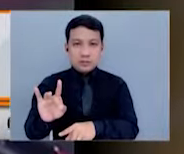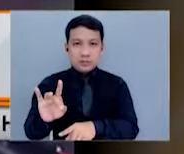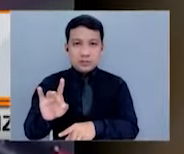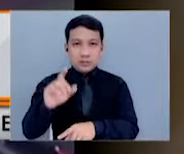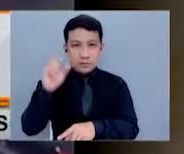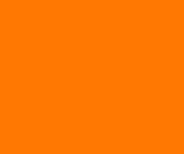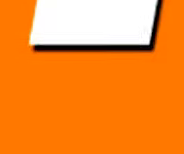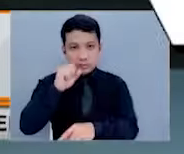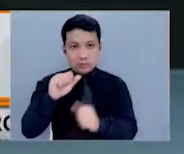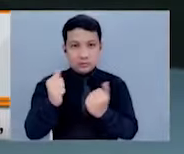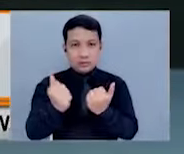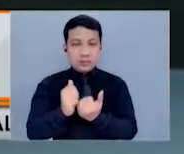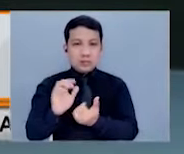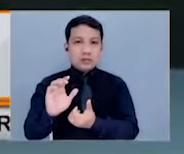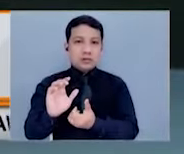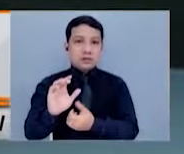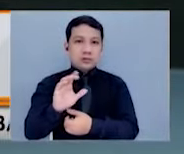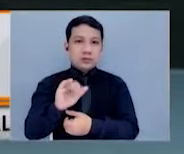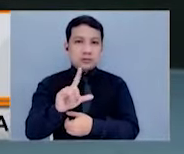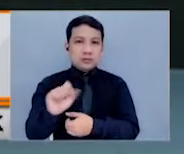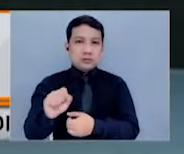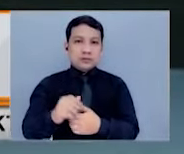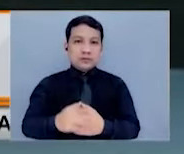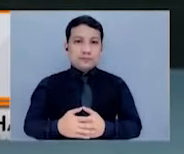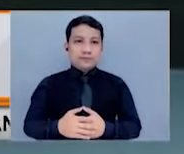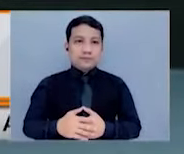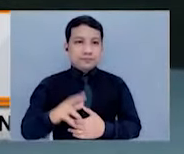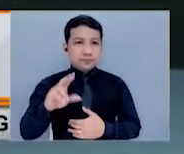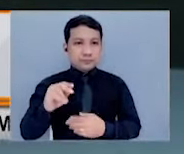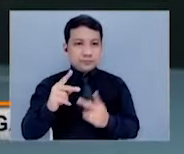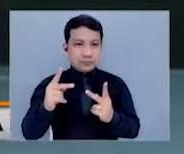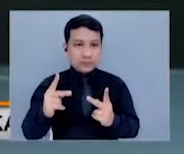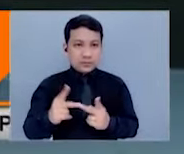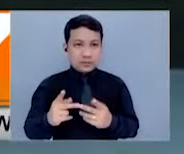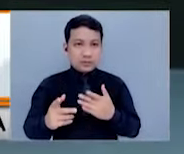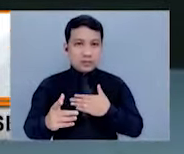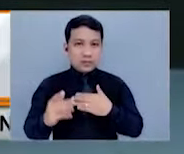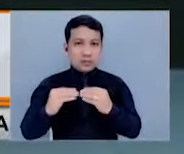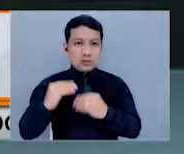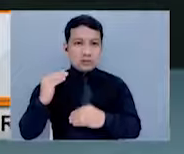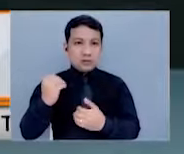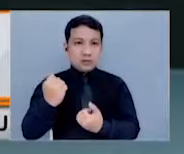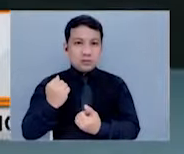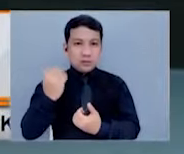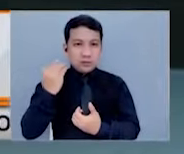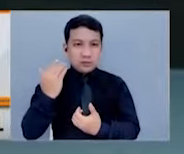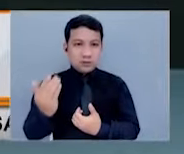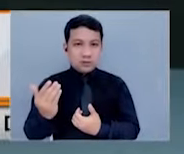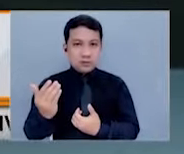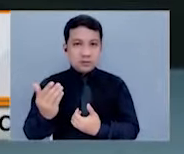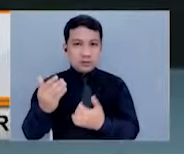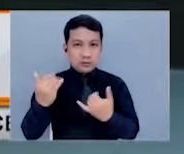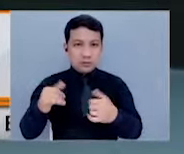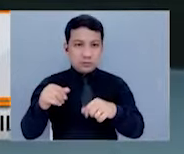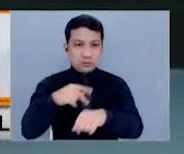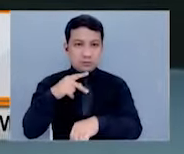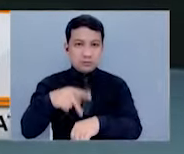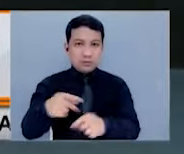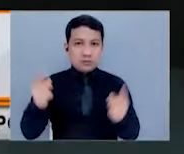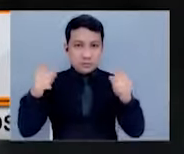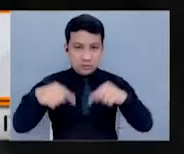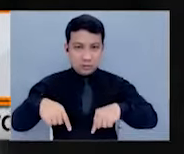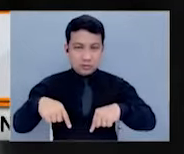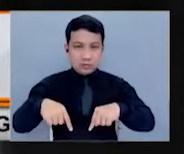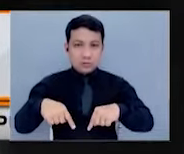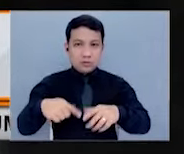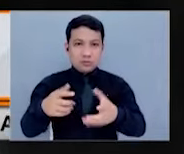Coliseum. There is no place that I love more than playing in the Philippines. I mean, you know that you